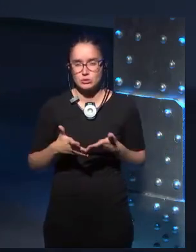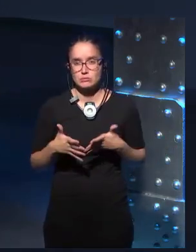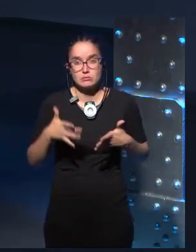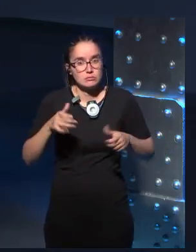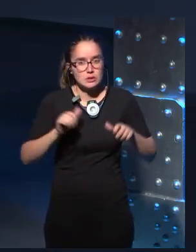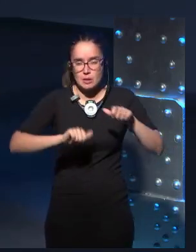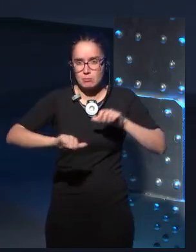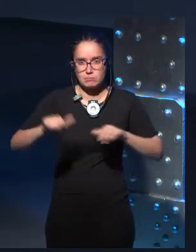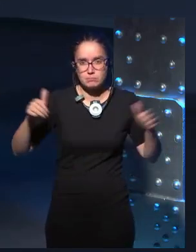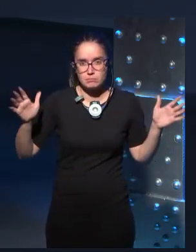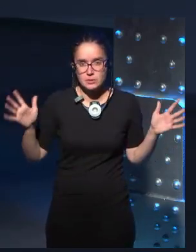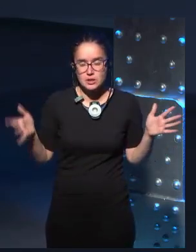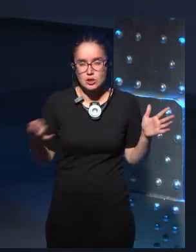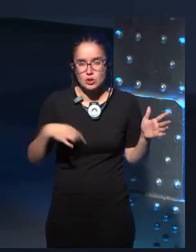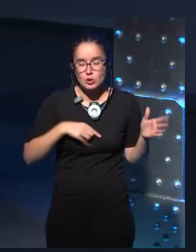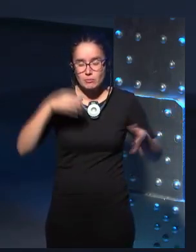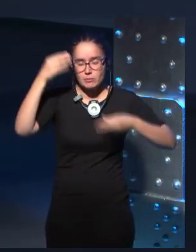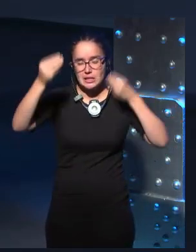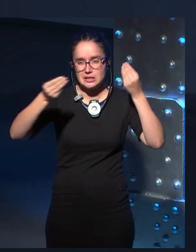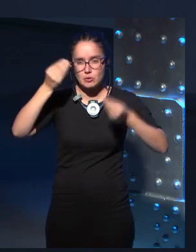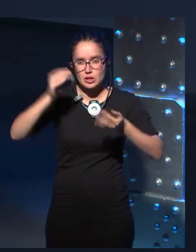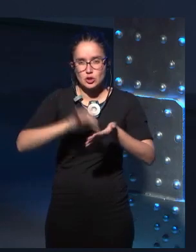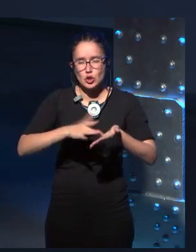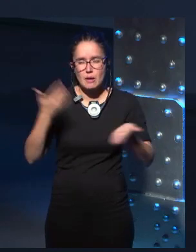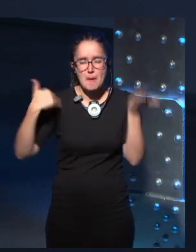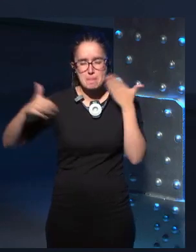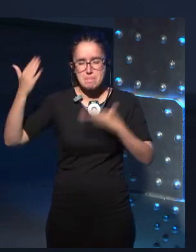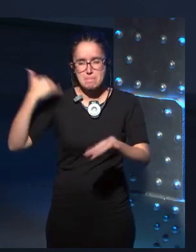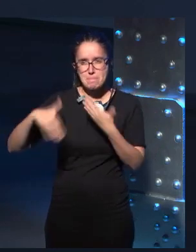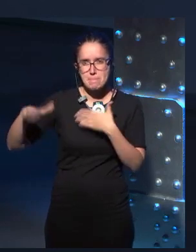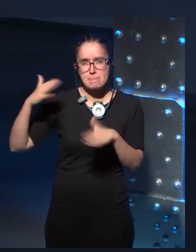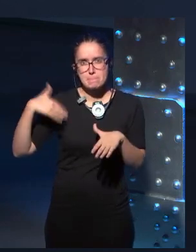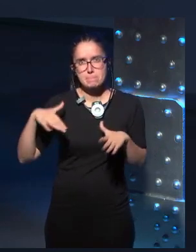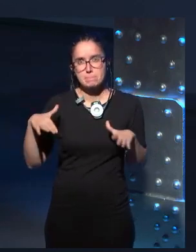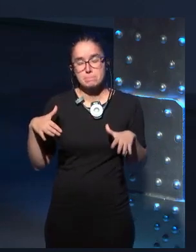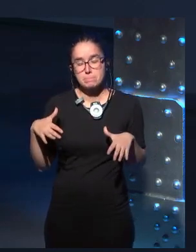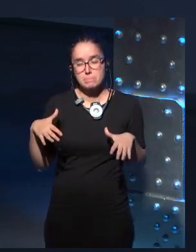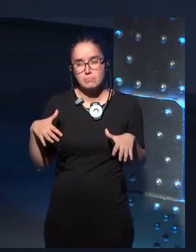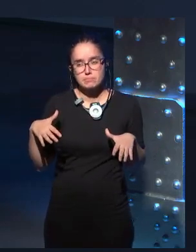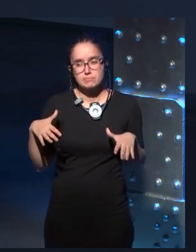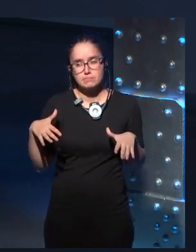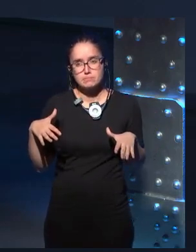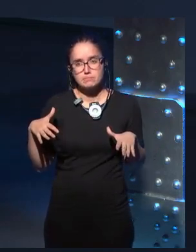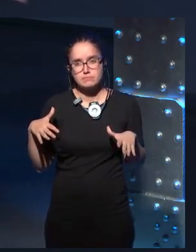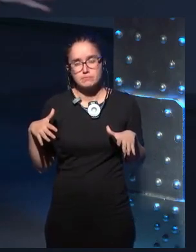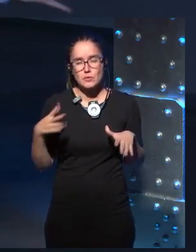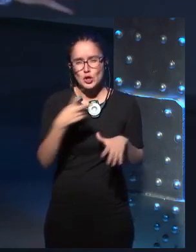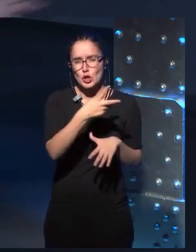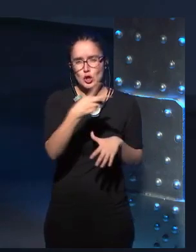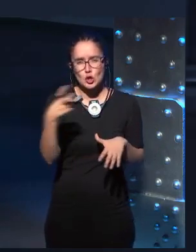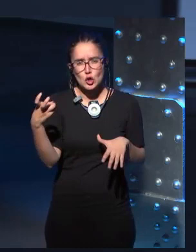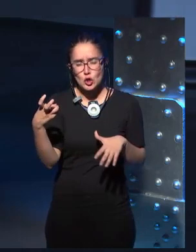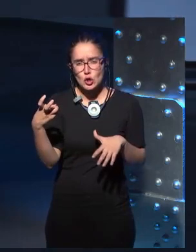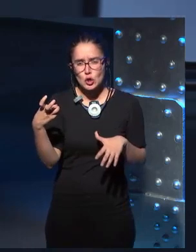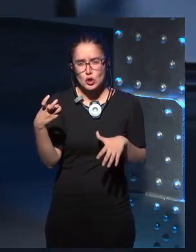that this happened 280,000 years after something very special happened. What's that very special